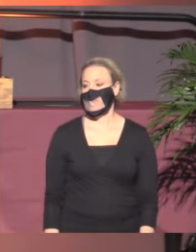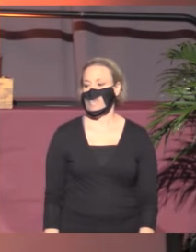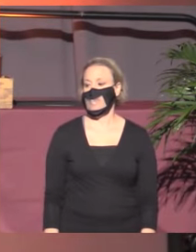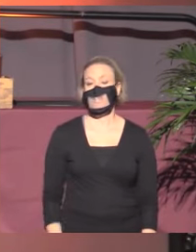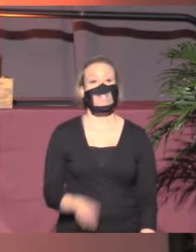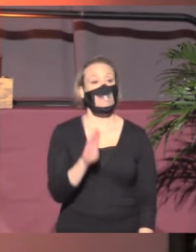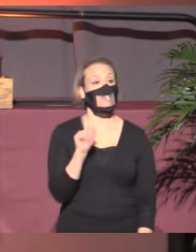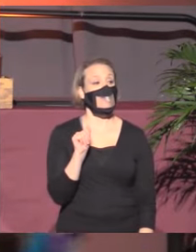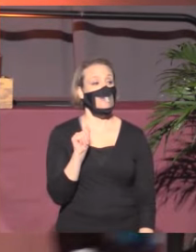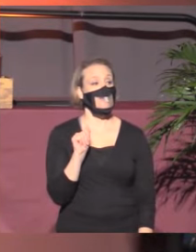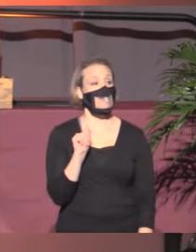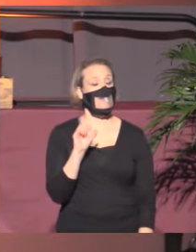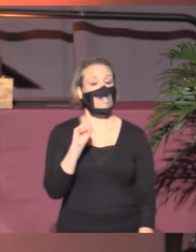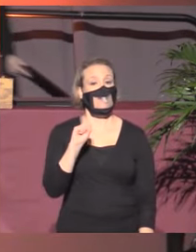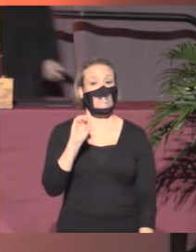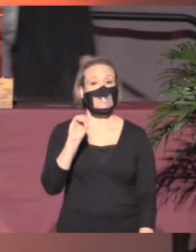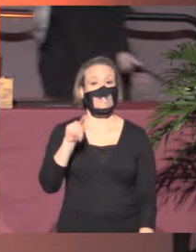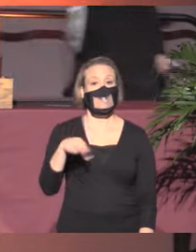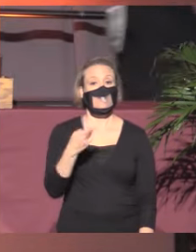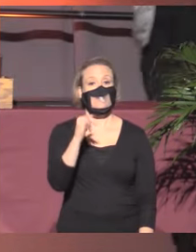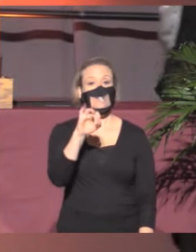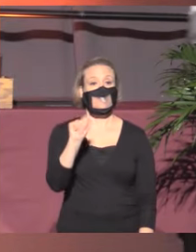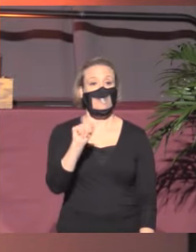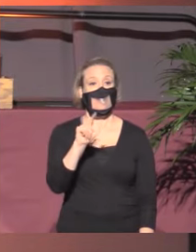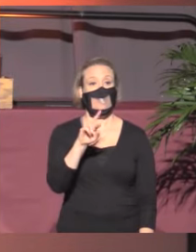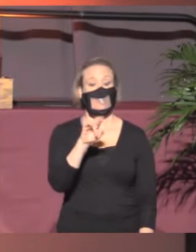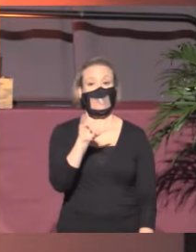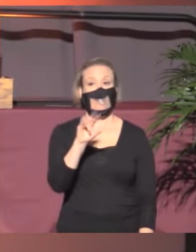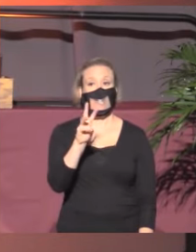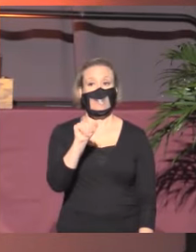Bachelor of Arts, Sophia Ray Walker.